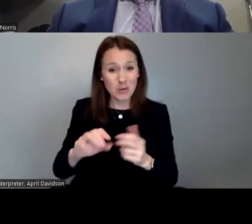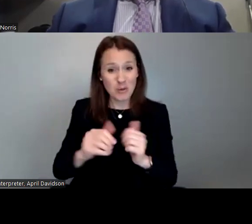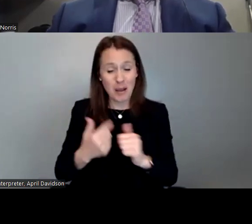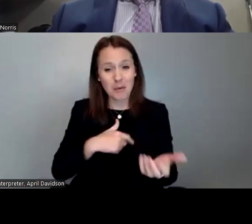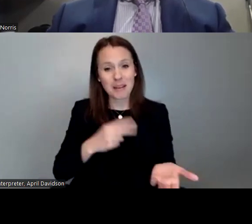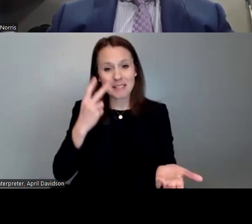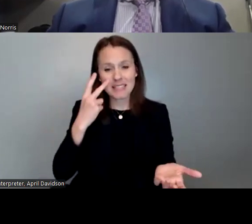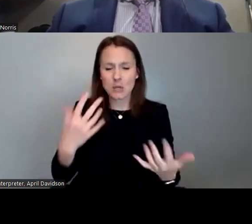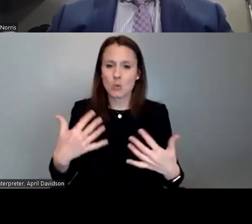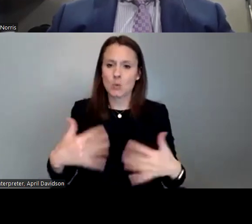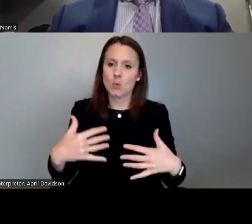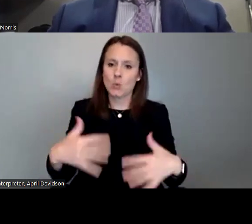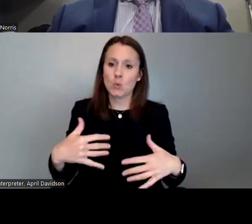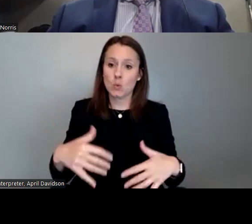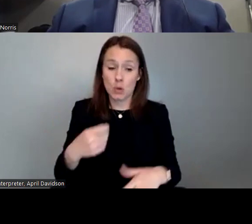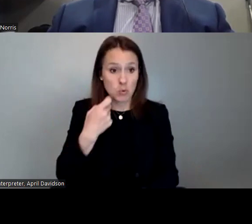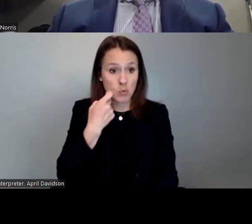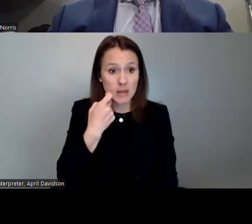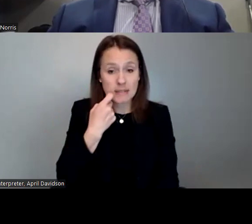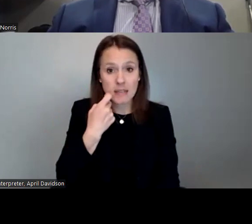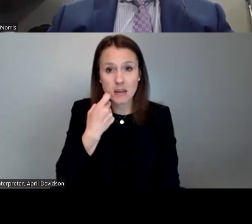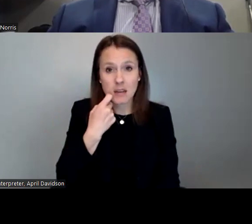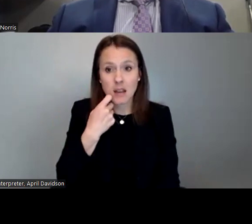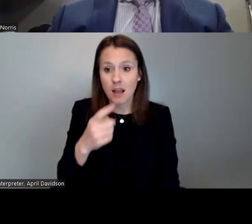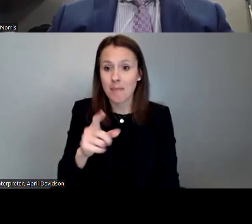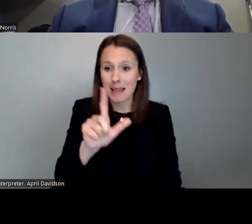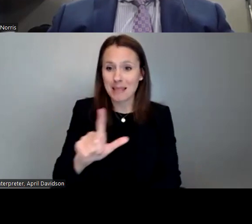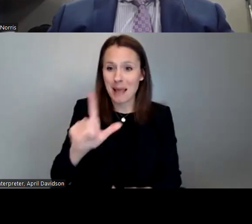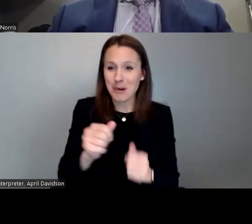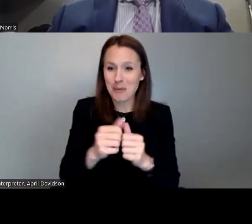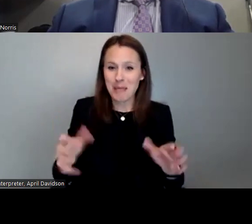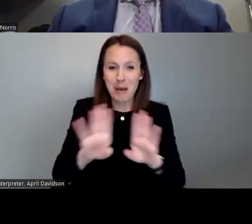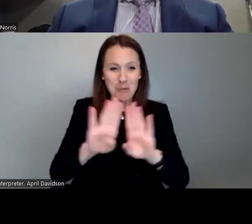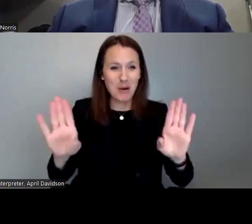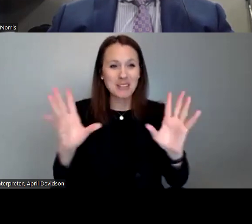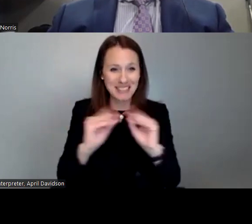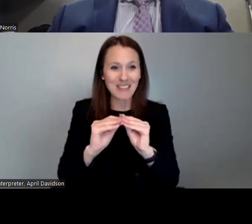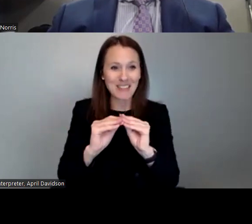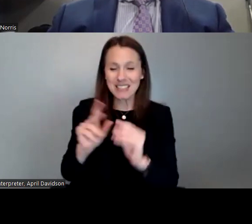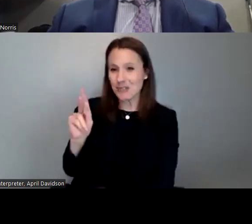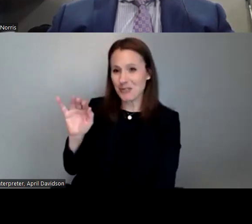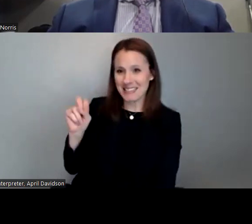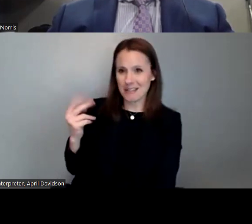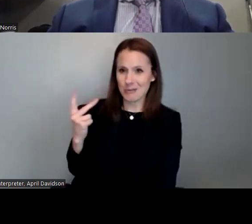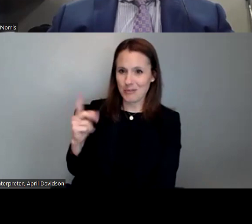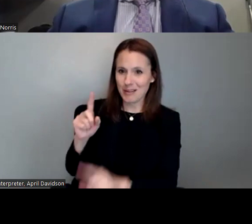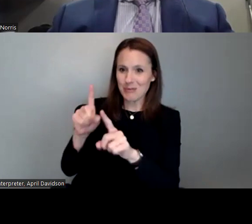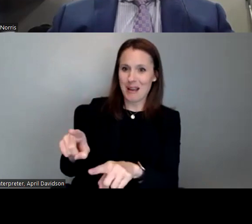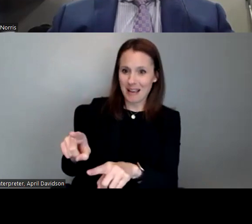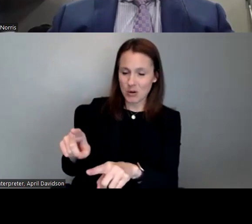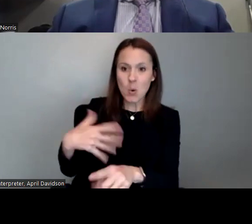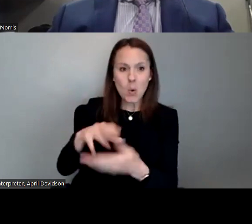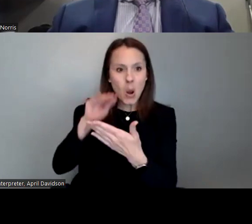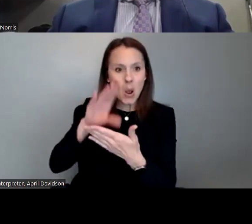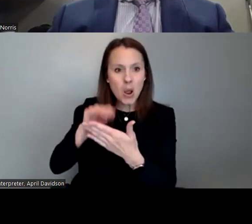amazing advances as recently as the Library Without Walls conference that Kristen and I were able to go to. We learned about